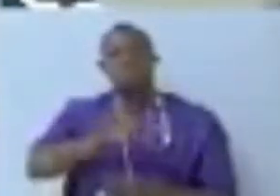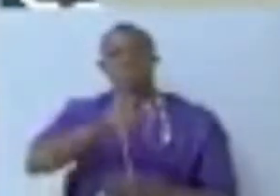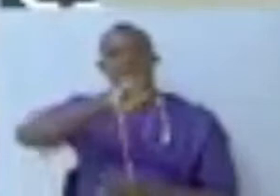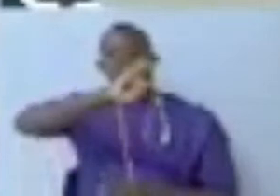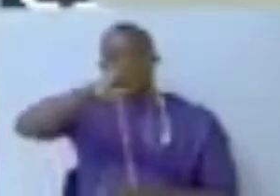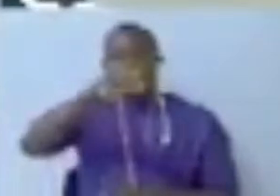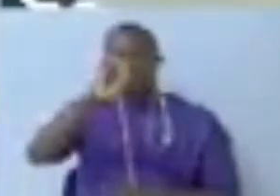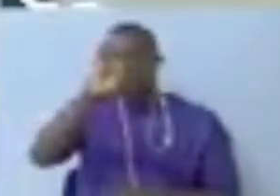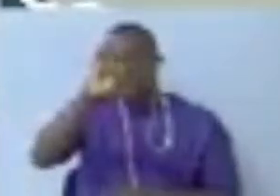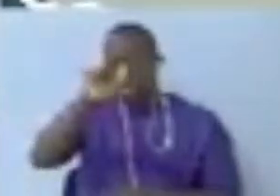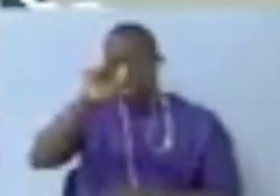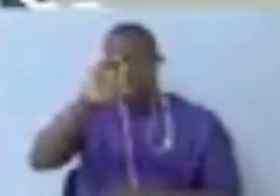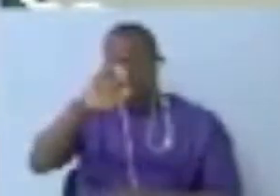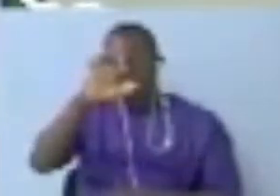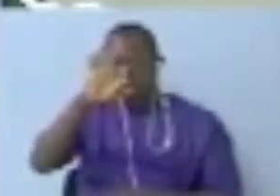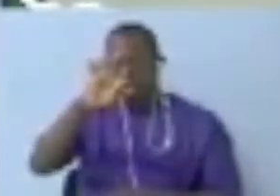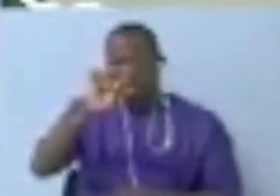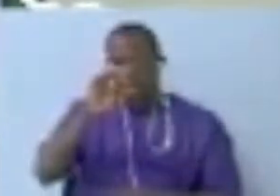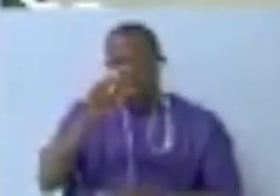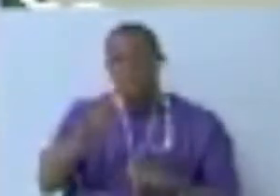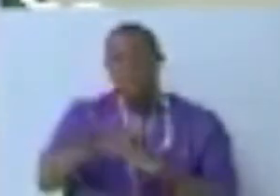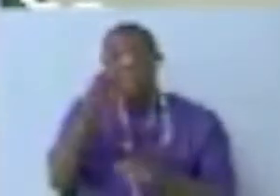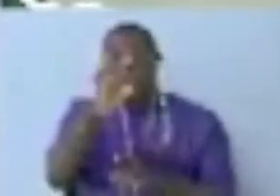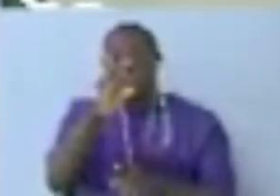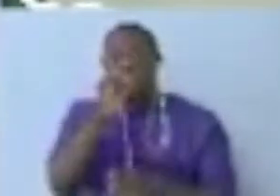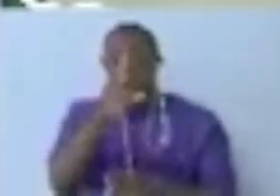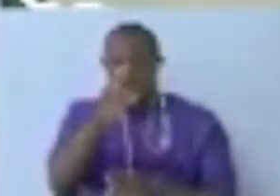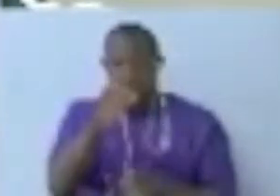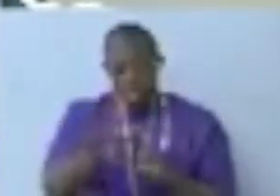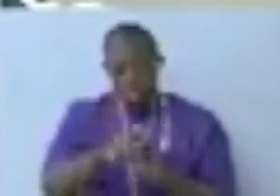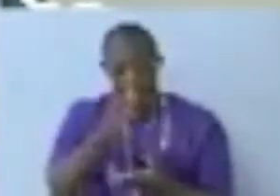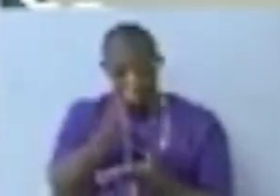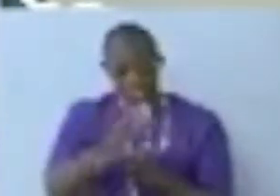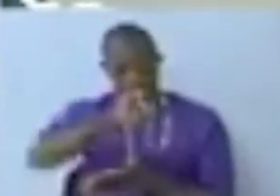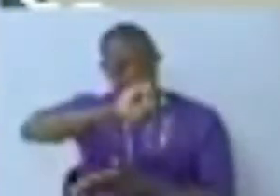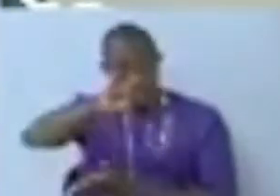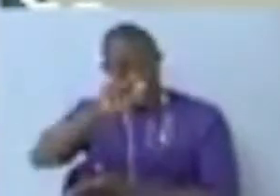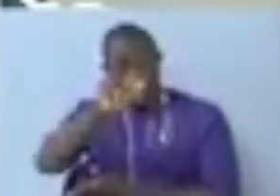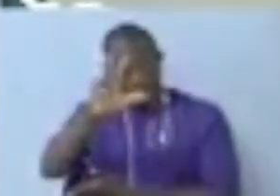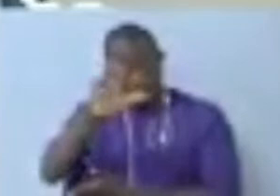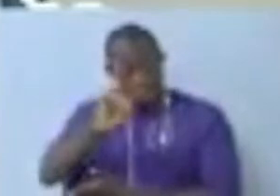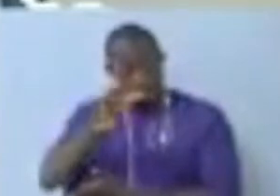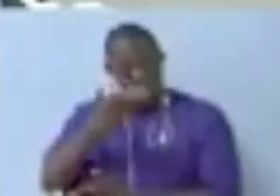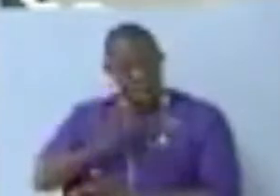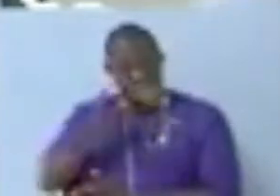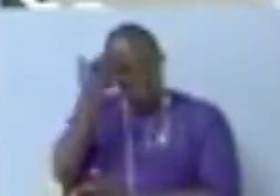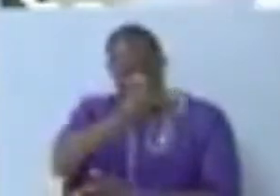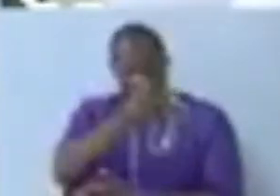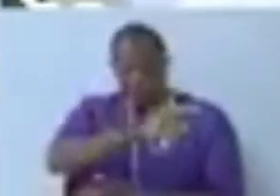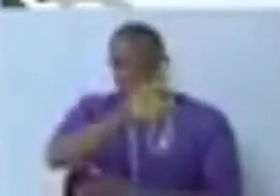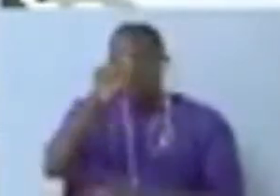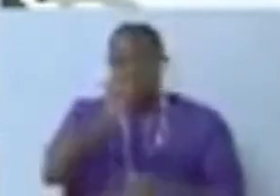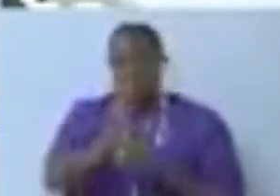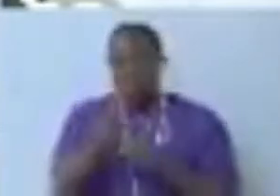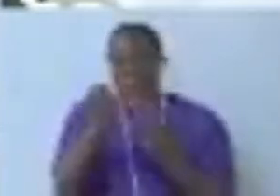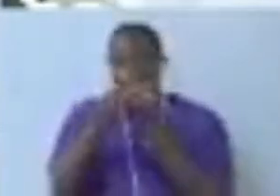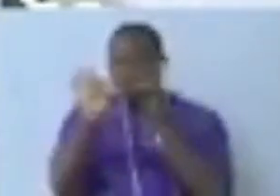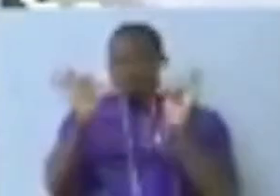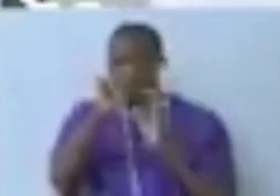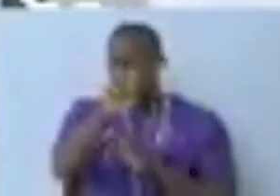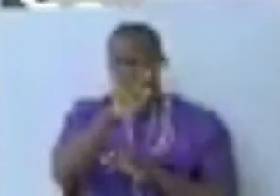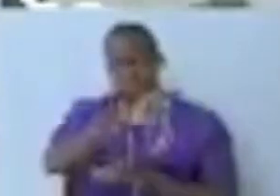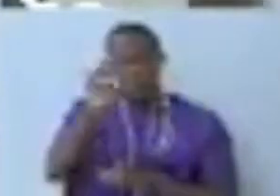present there does not absolve you from responsibility. And it also does not